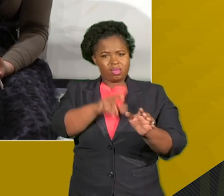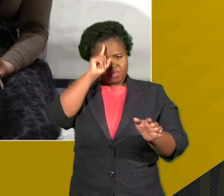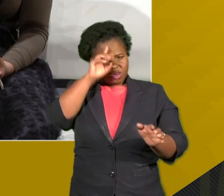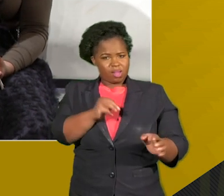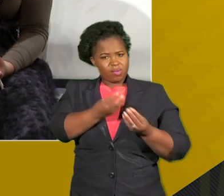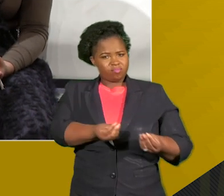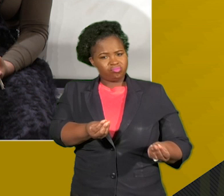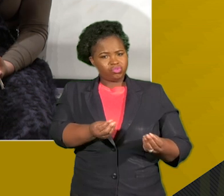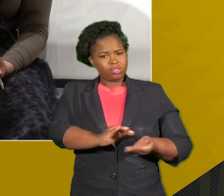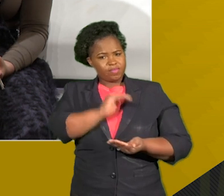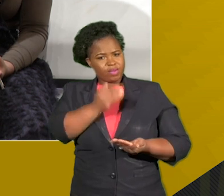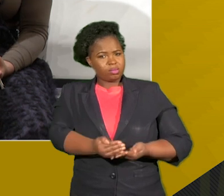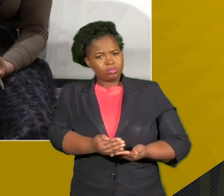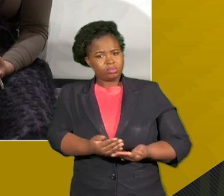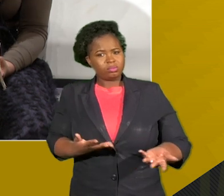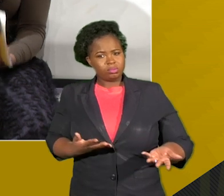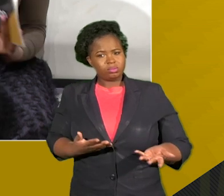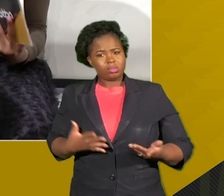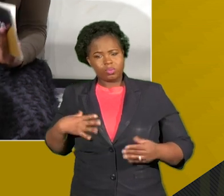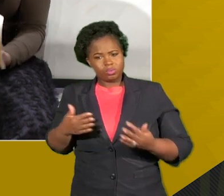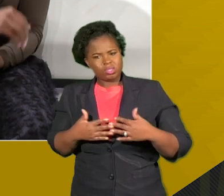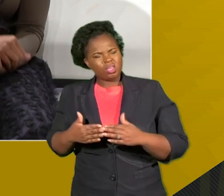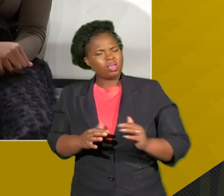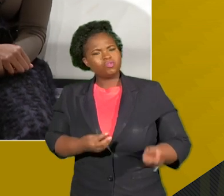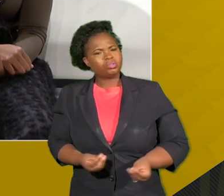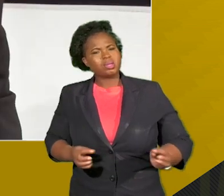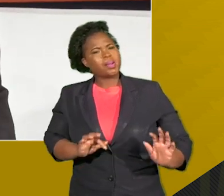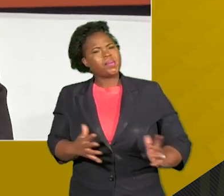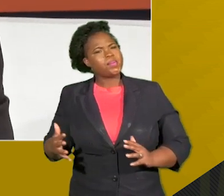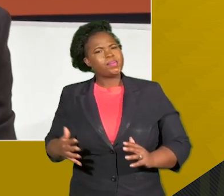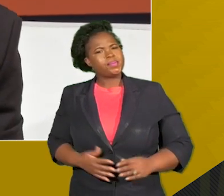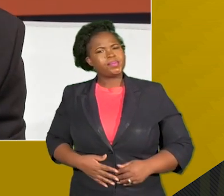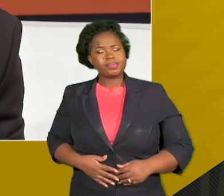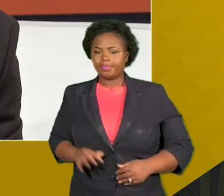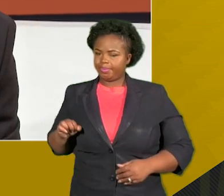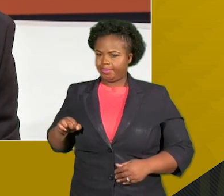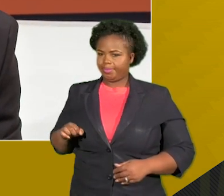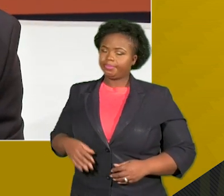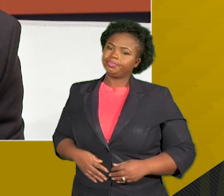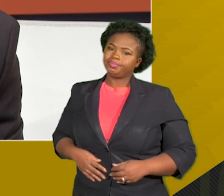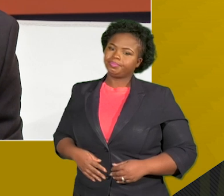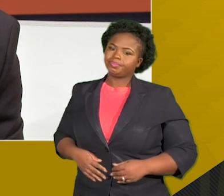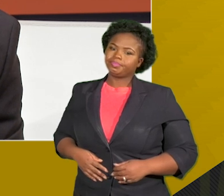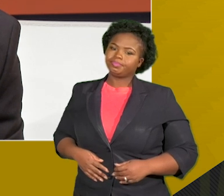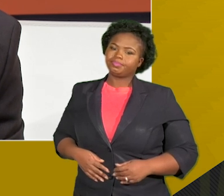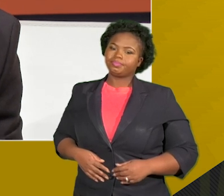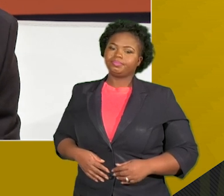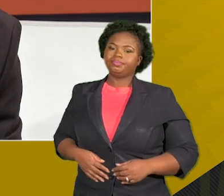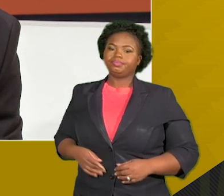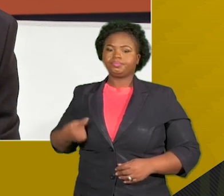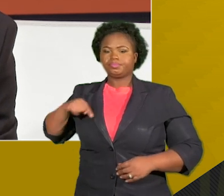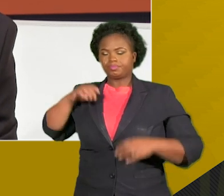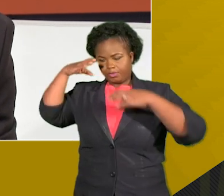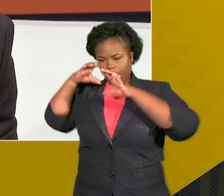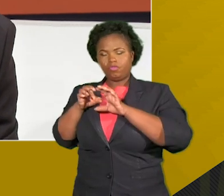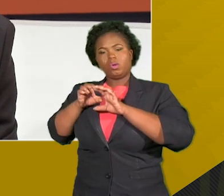Nelson Mandela Children's Fund ke re ke na le bana ba ke ba tlokomelang. Itsa ma byang. Yeah, absolutely. So what we do, we have focus